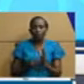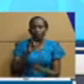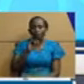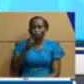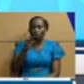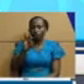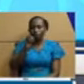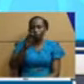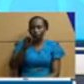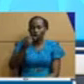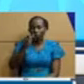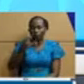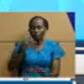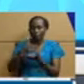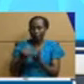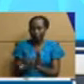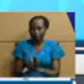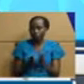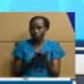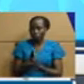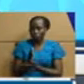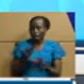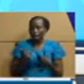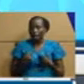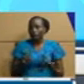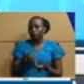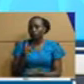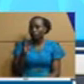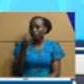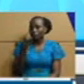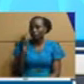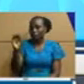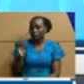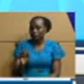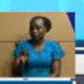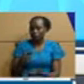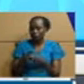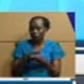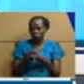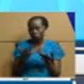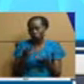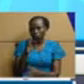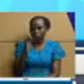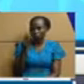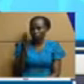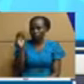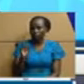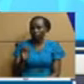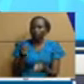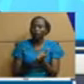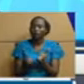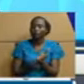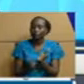know that it does covers 84%, approximately 85% of Ugandans,